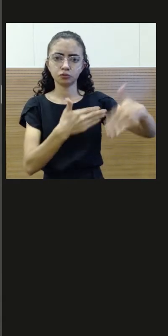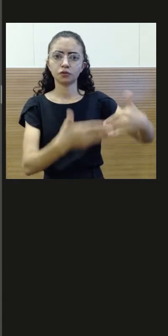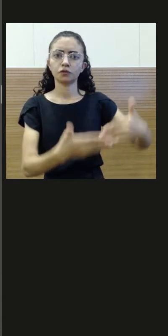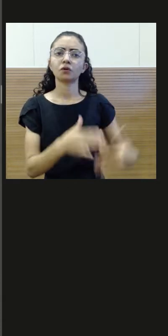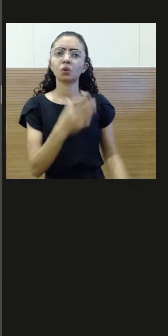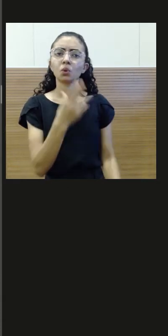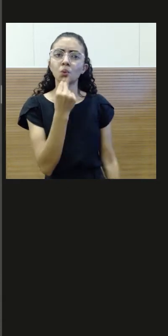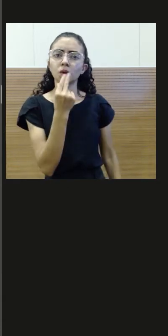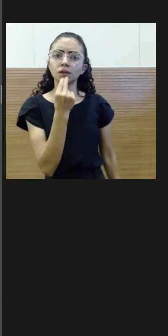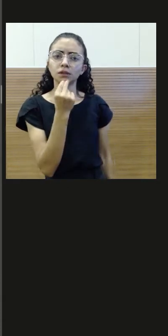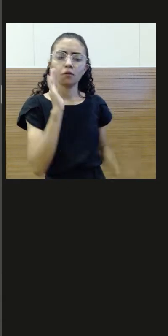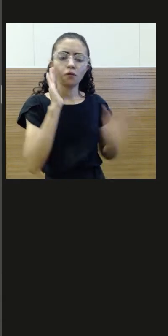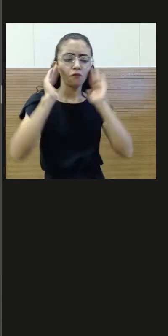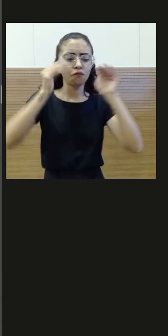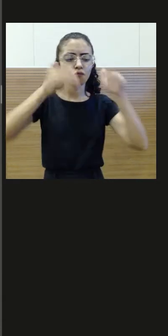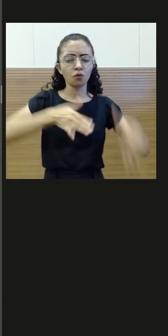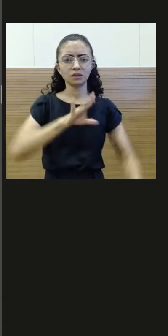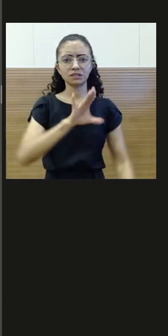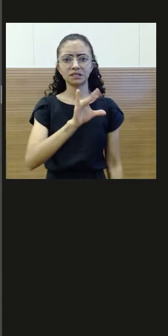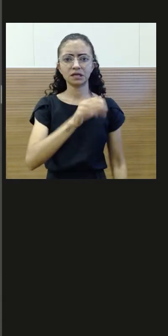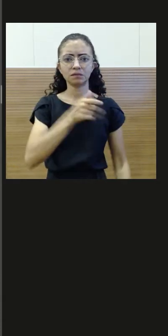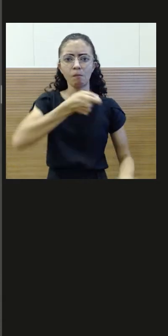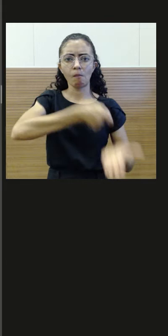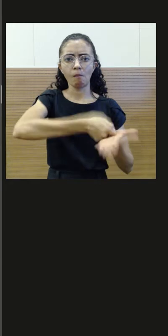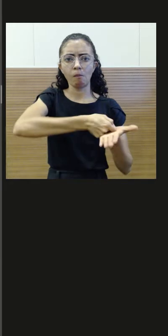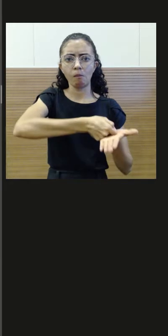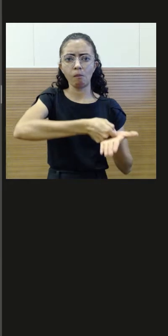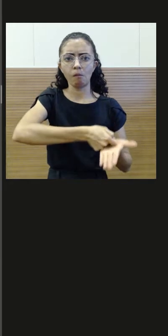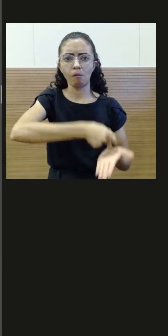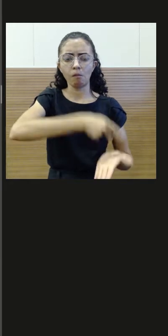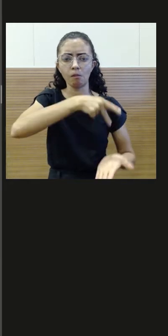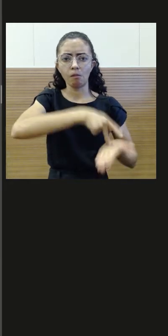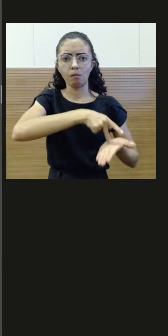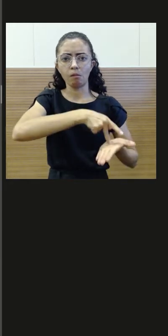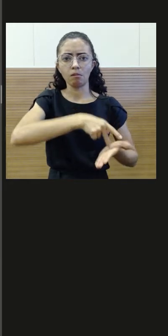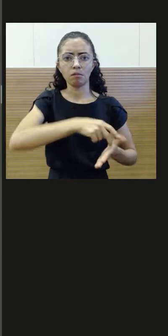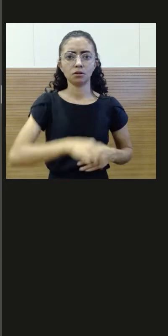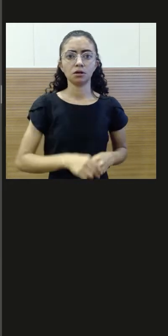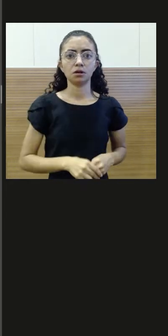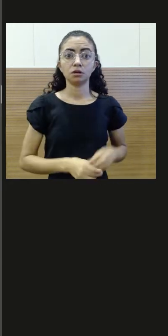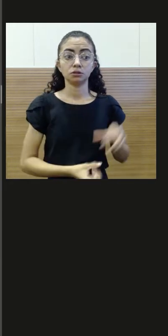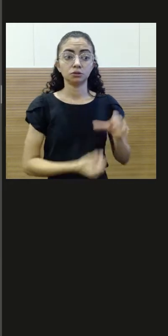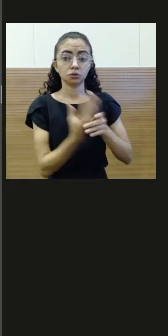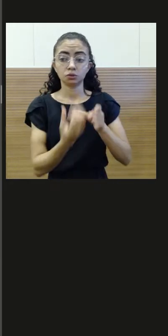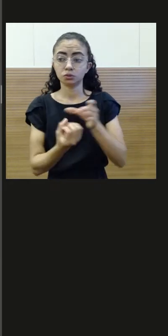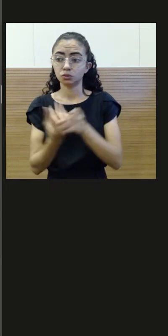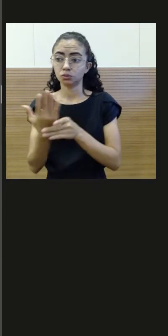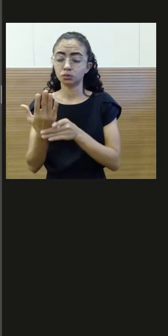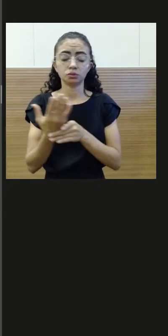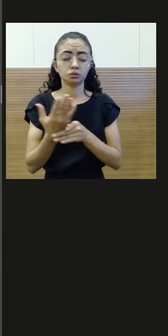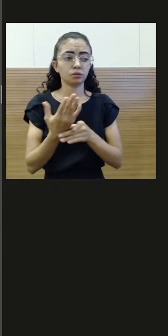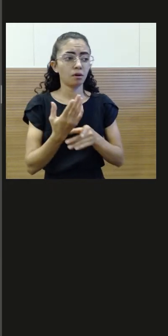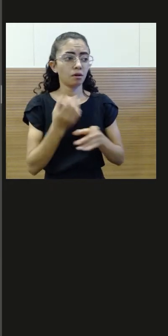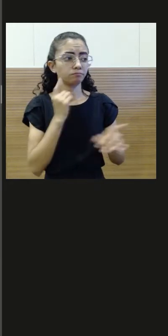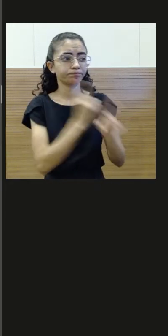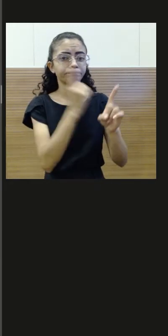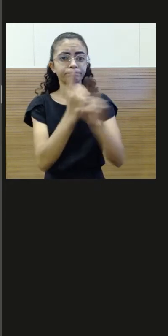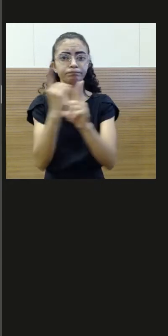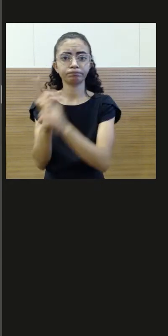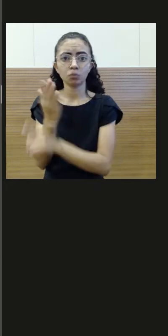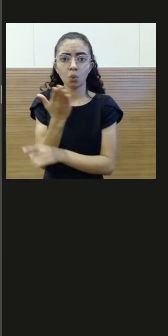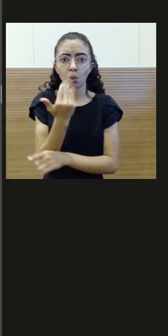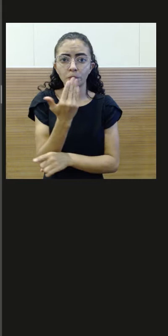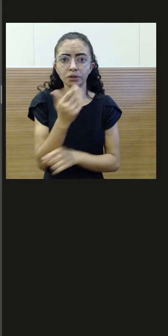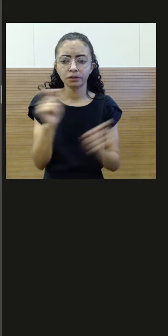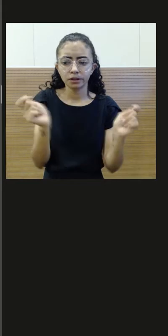food can be reduced into measurable chemical constituents. He saw protein as the master nutrient because it